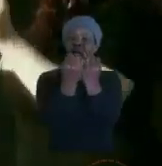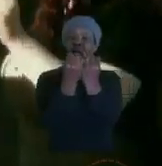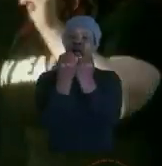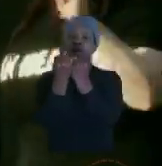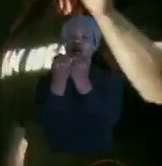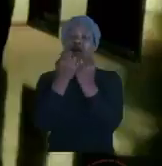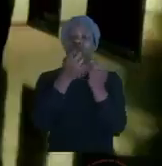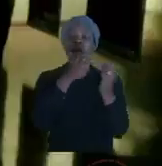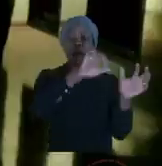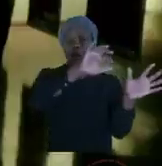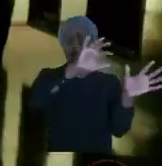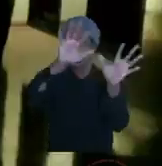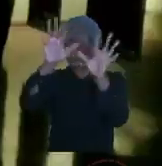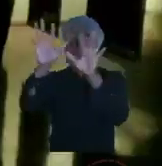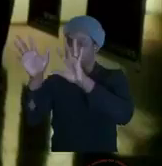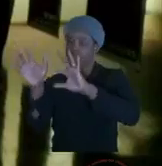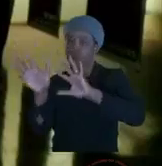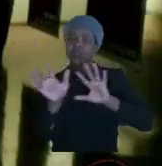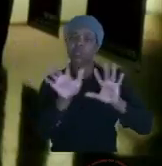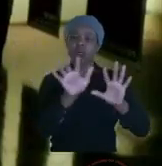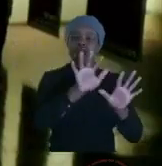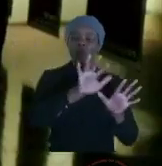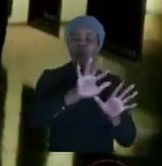I hope to see